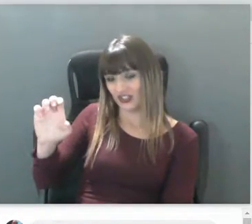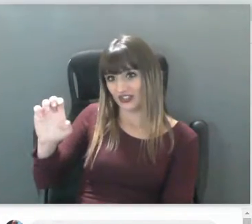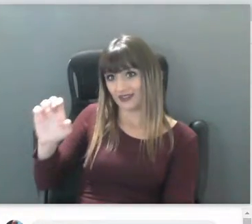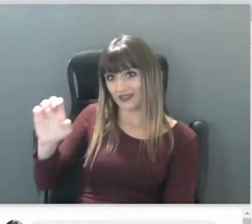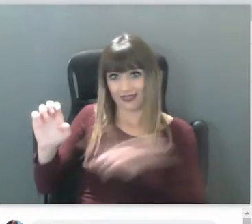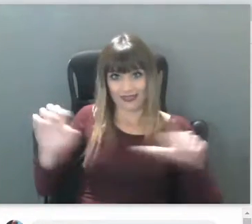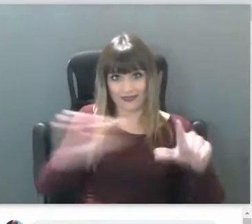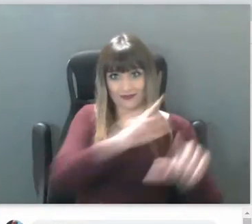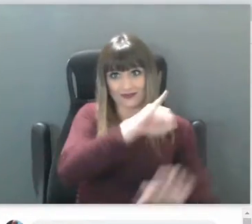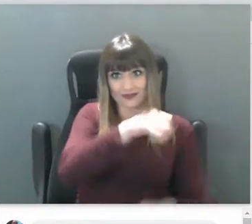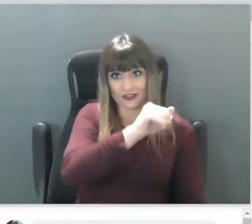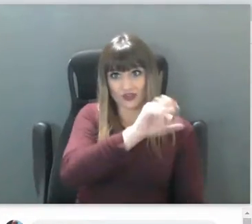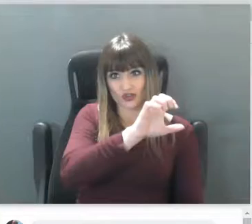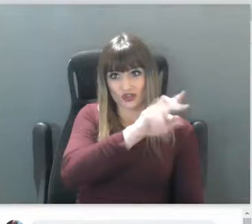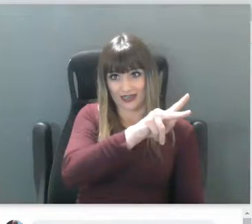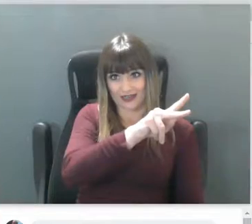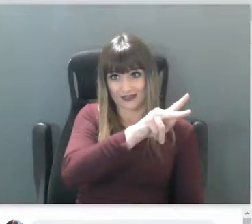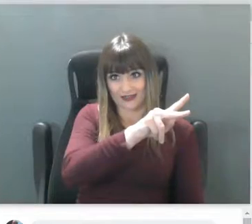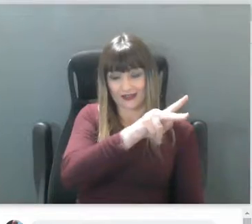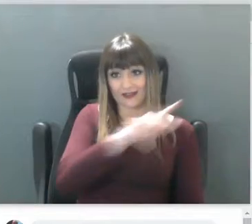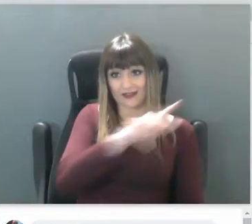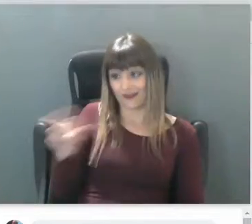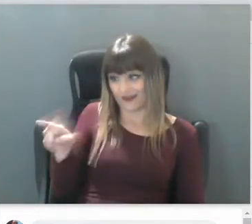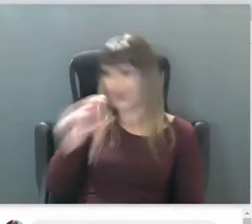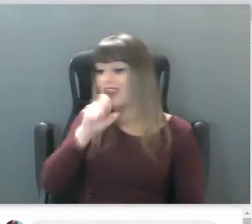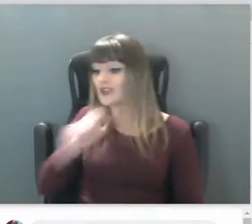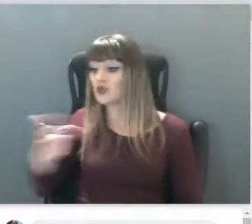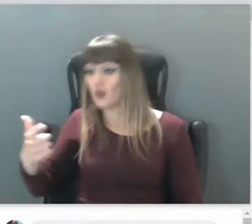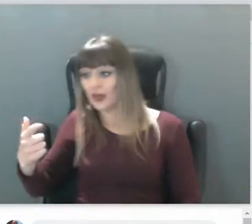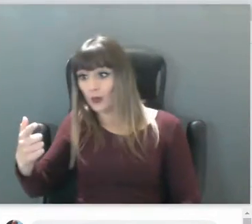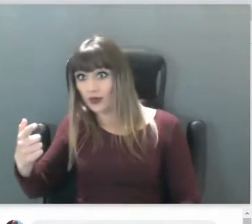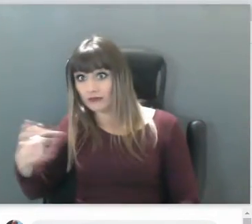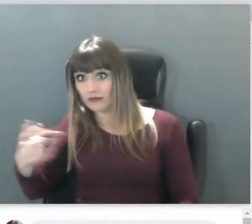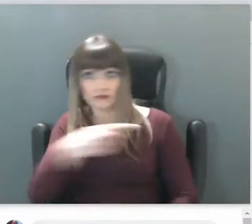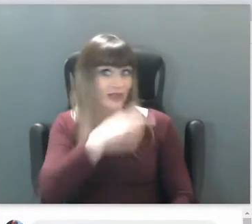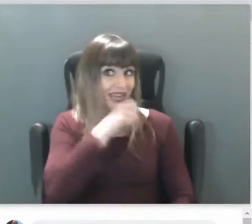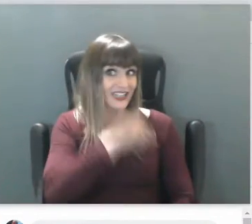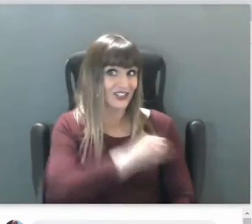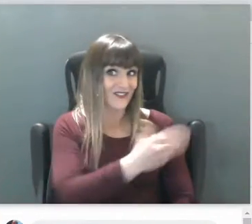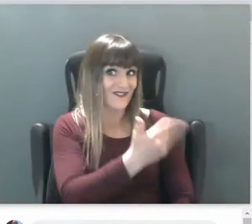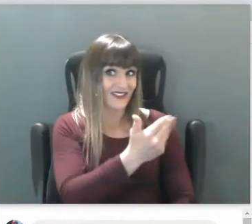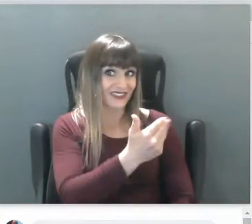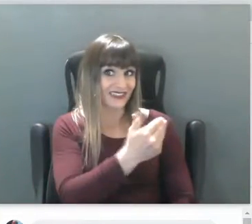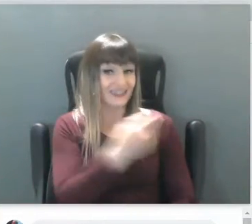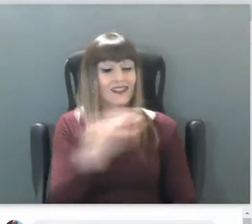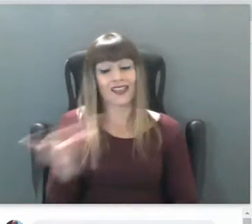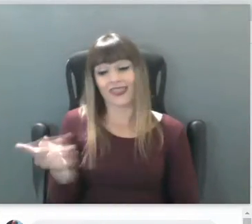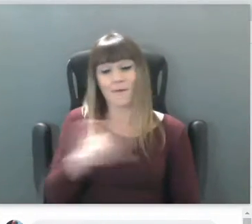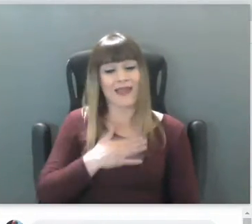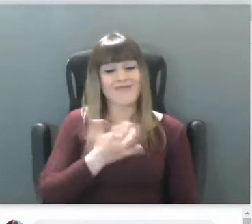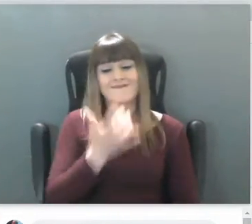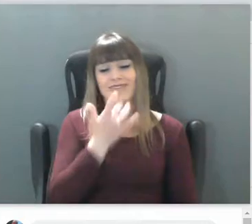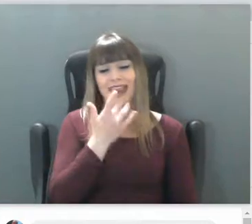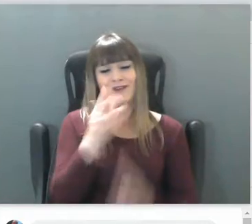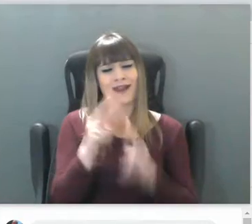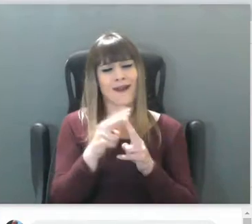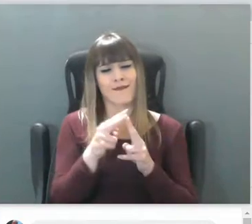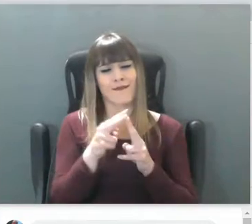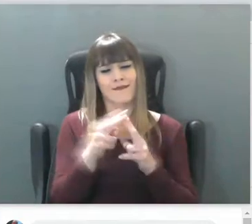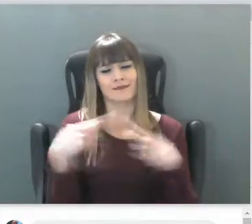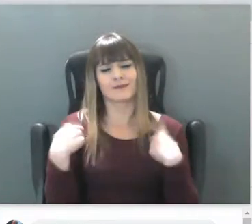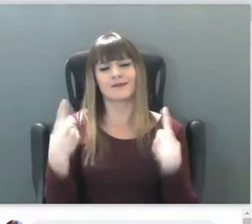21, and Jack is 15. They are my favorite couple in the whole wide world. These two. And